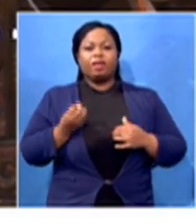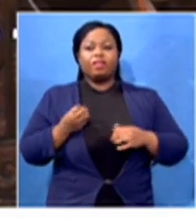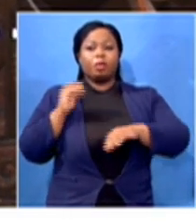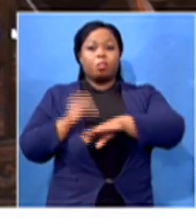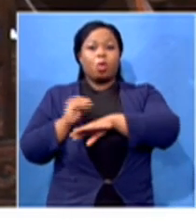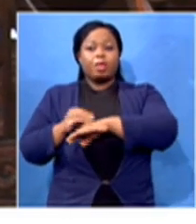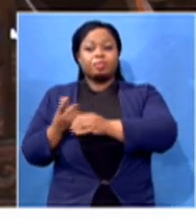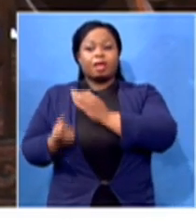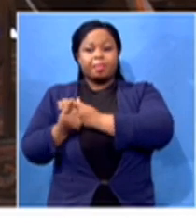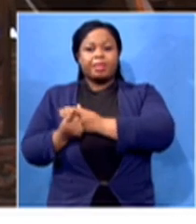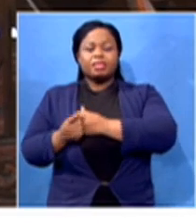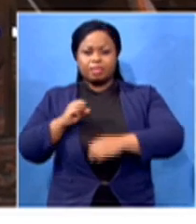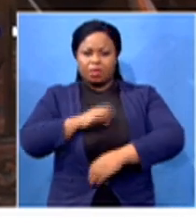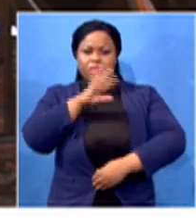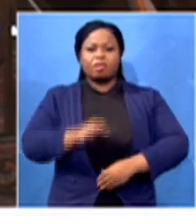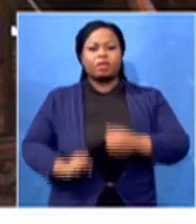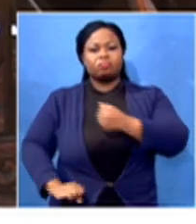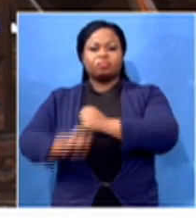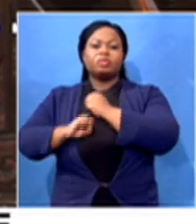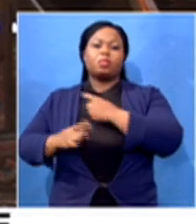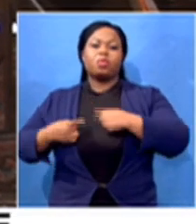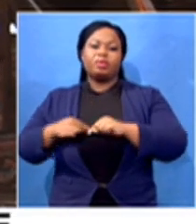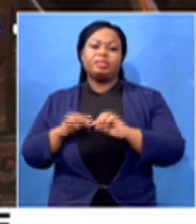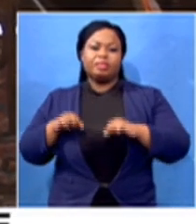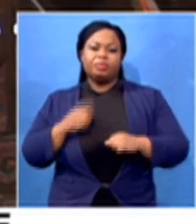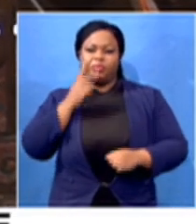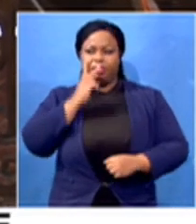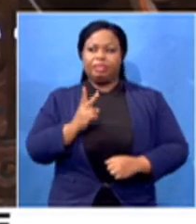But uppermost